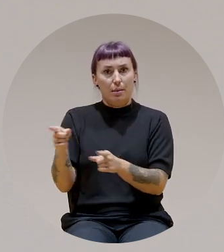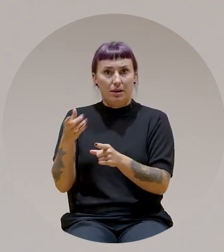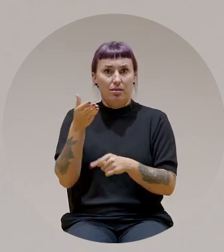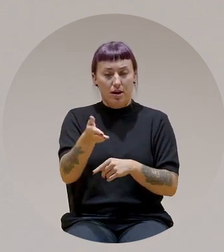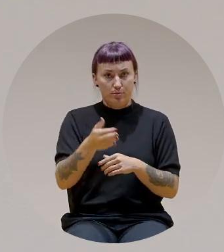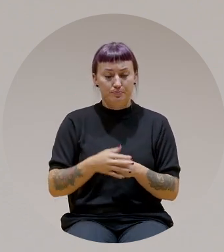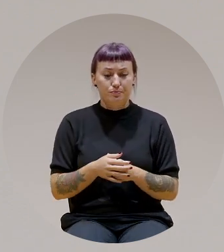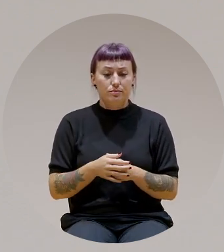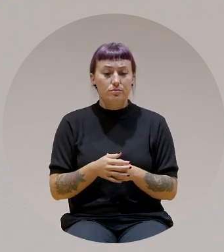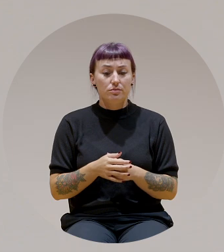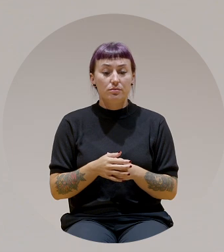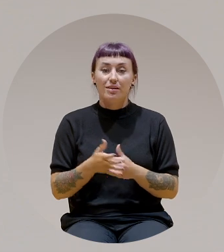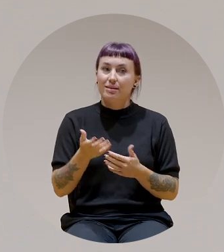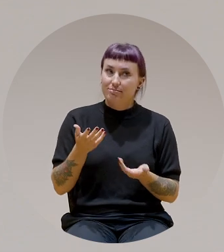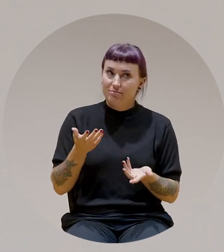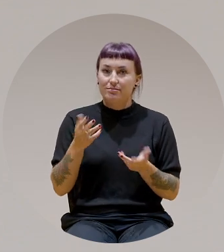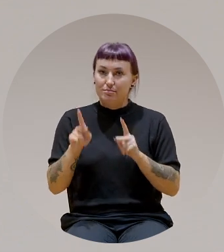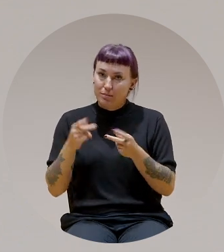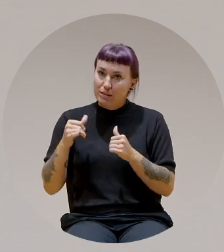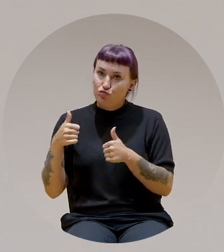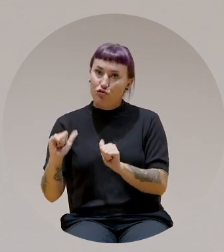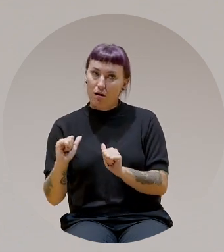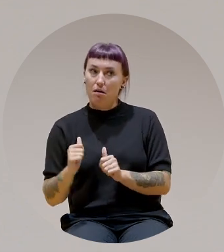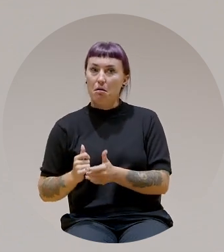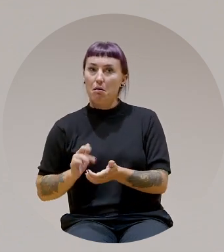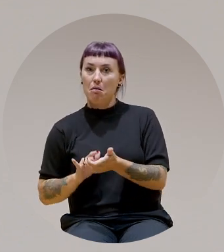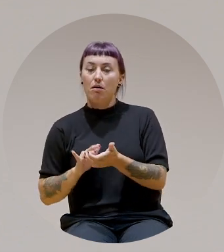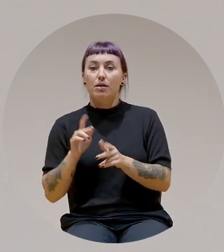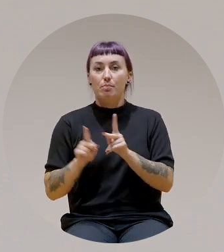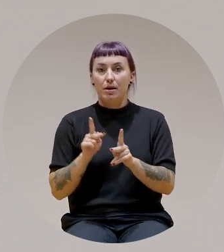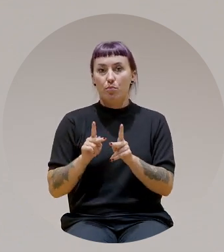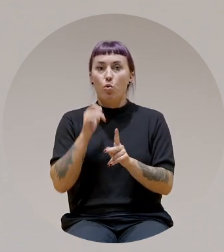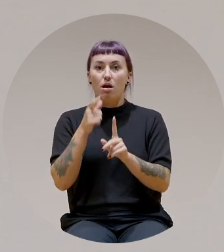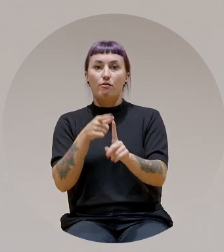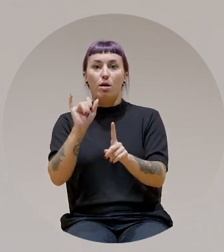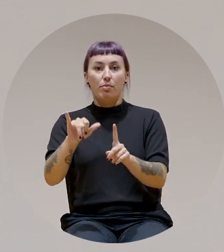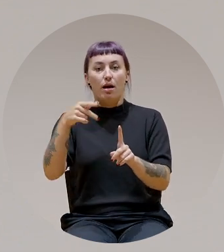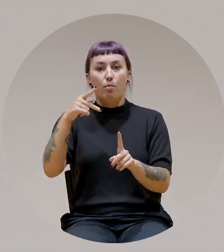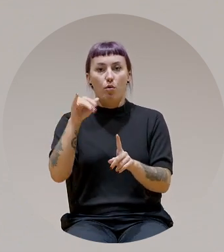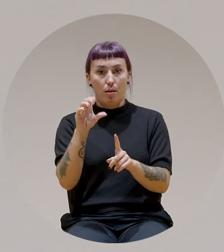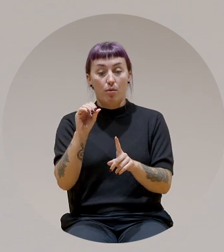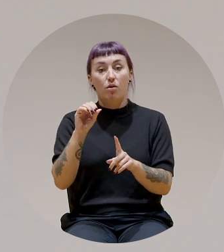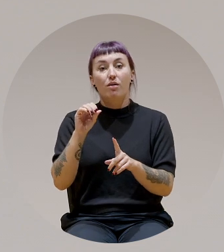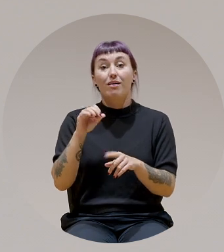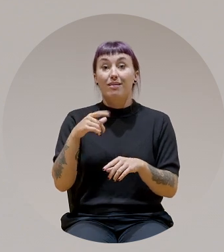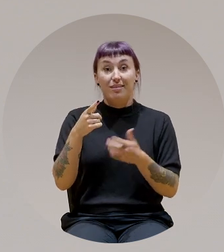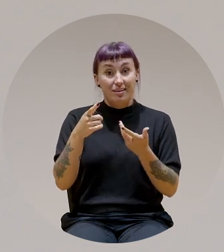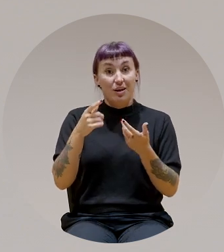what happens here. Doesn't mean people don't still try, especially people not from that Pueblo. So